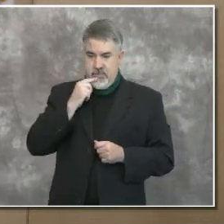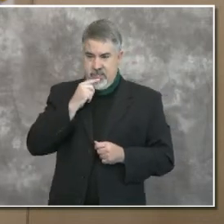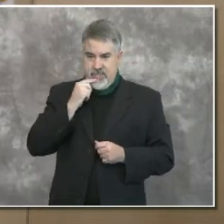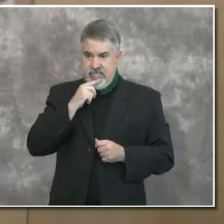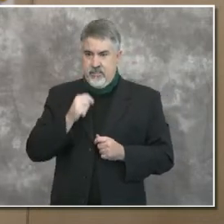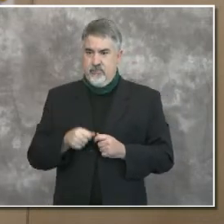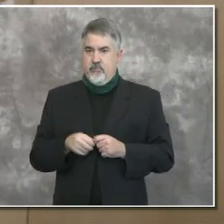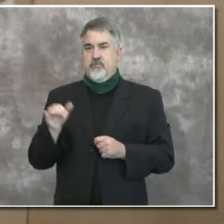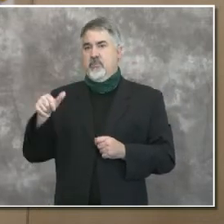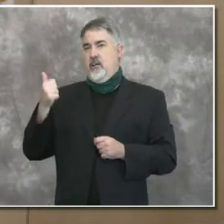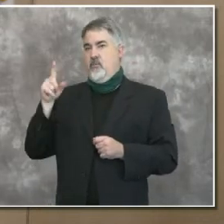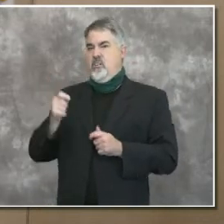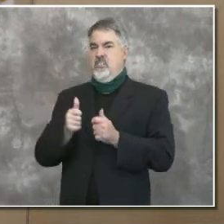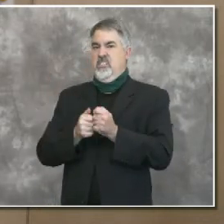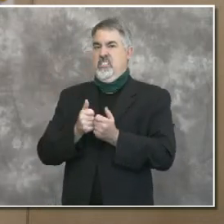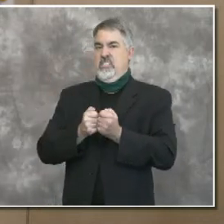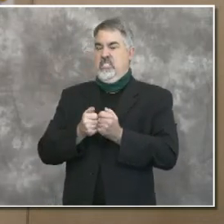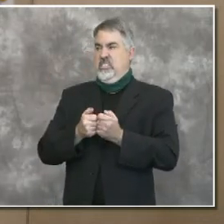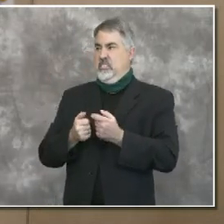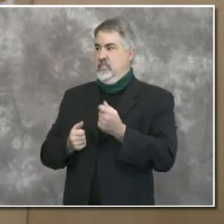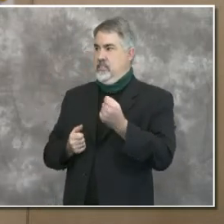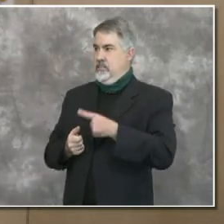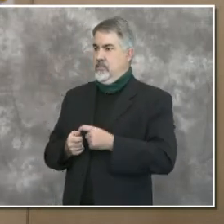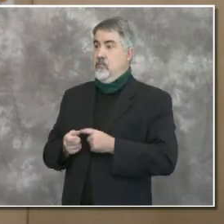from, go ahead. Go ahead.